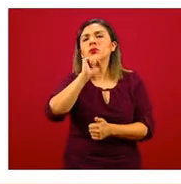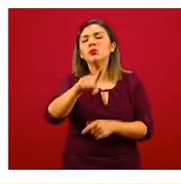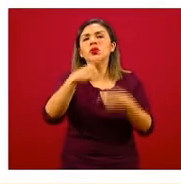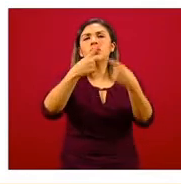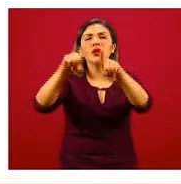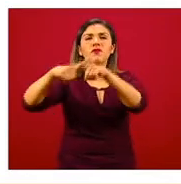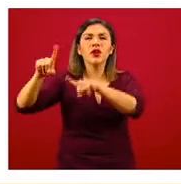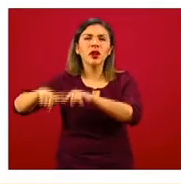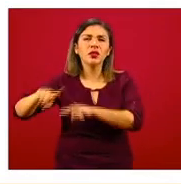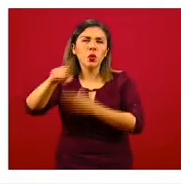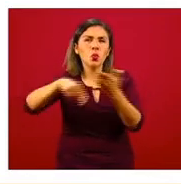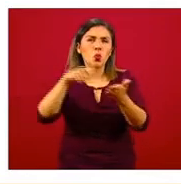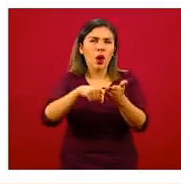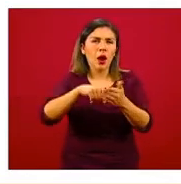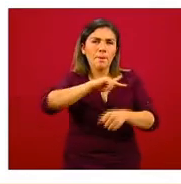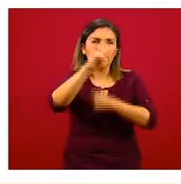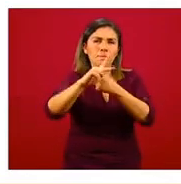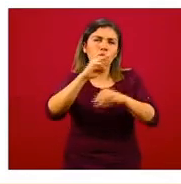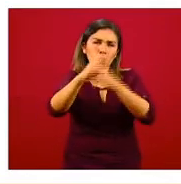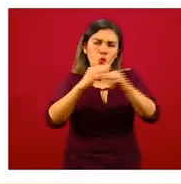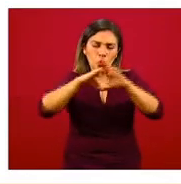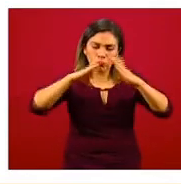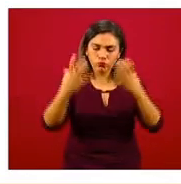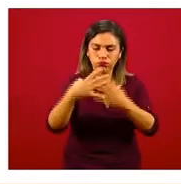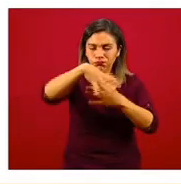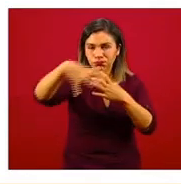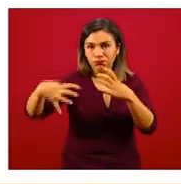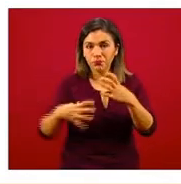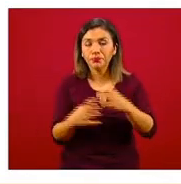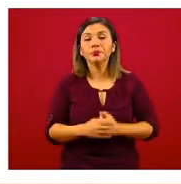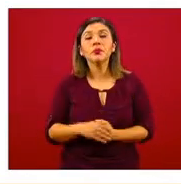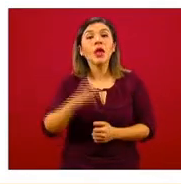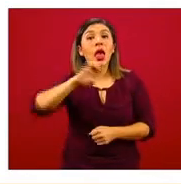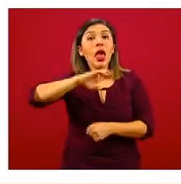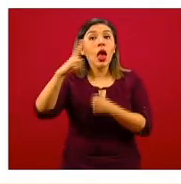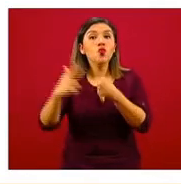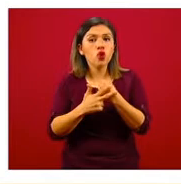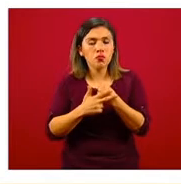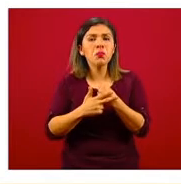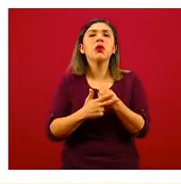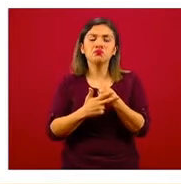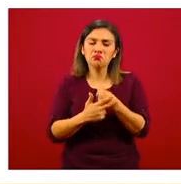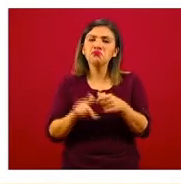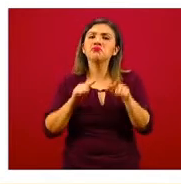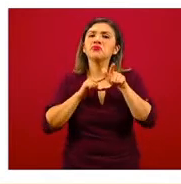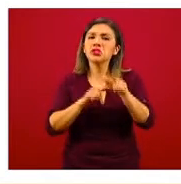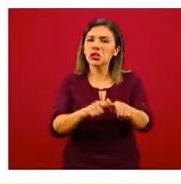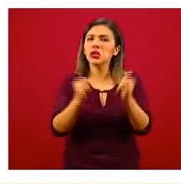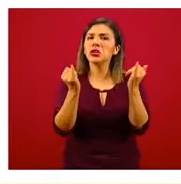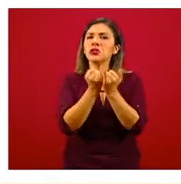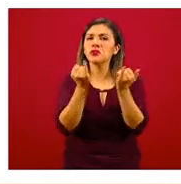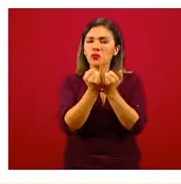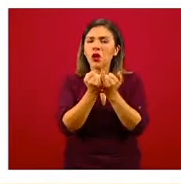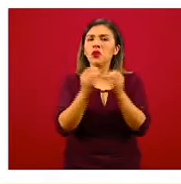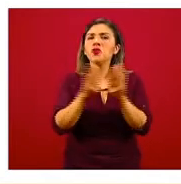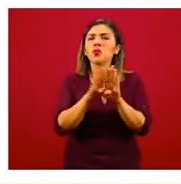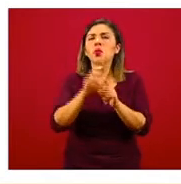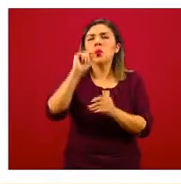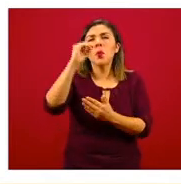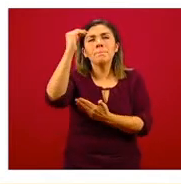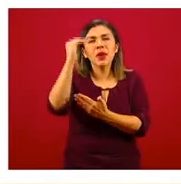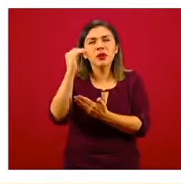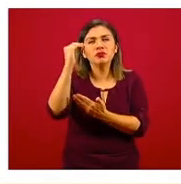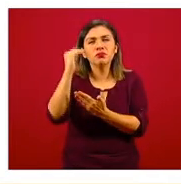51% in terms of the distribution across Latin American and American regions. Europe